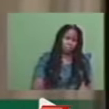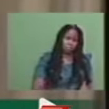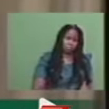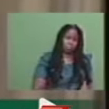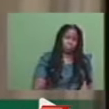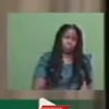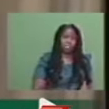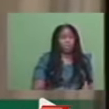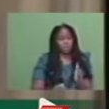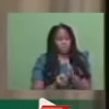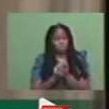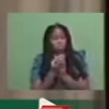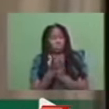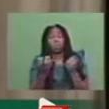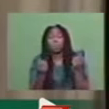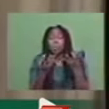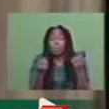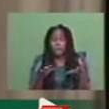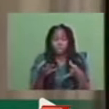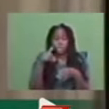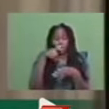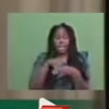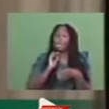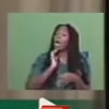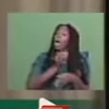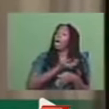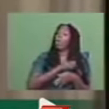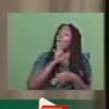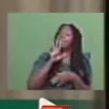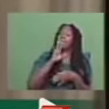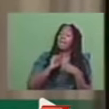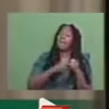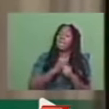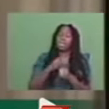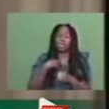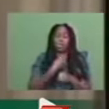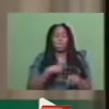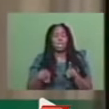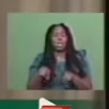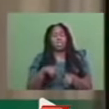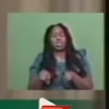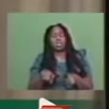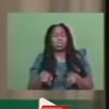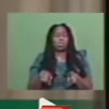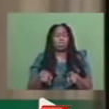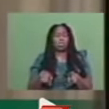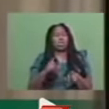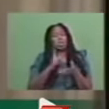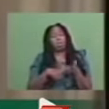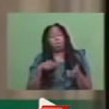5 years because I say we did what we did best. We put the country back to work.